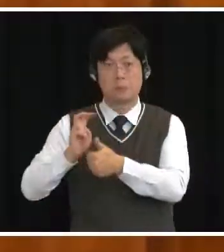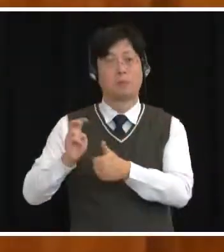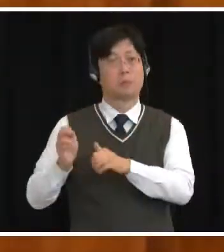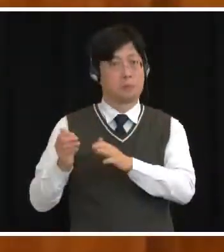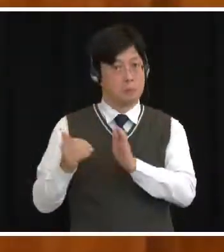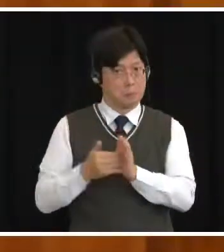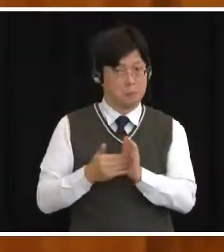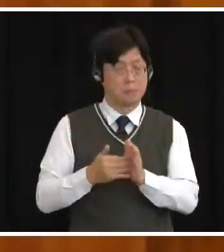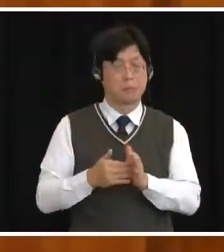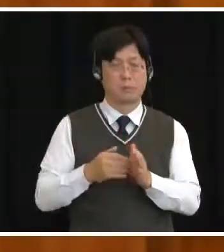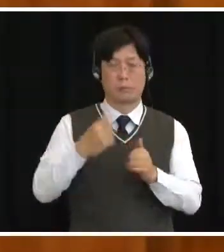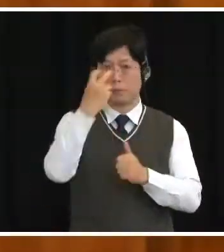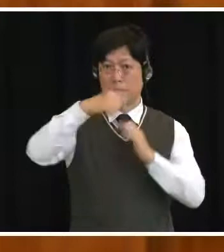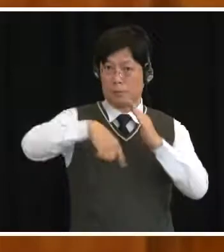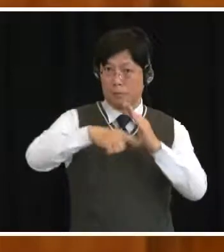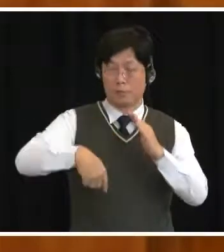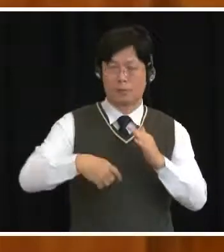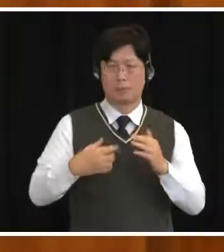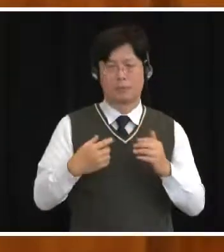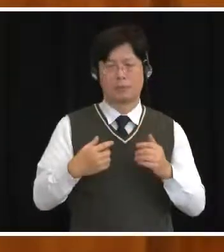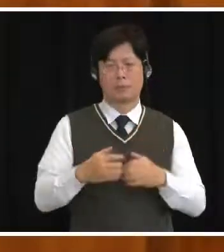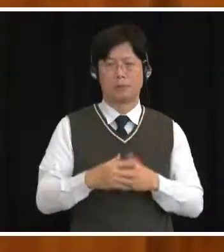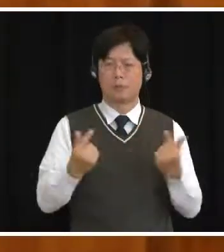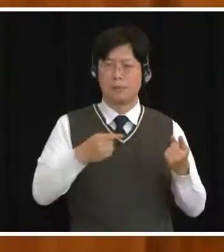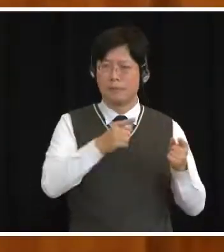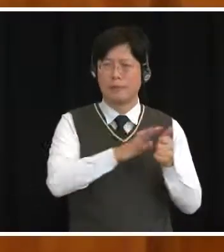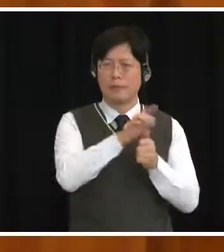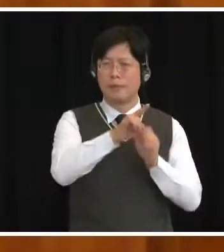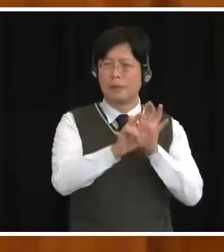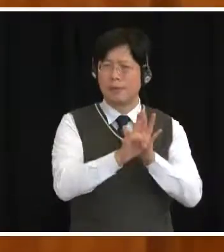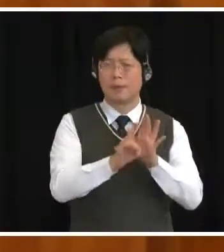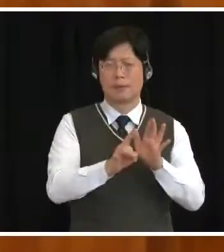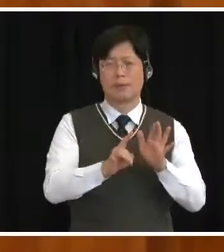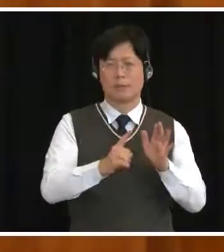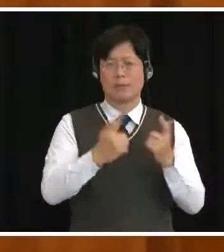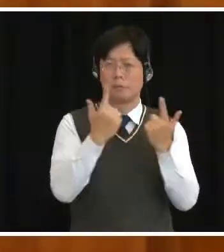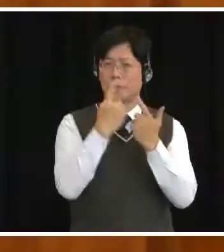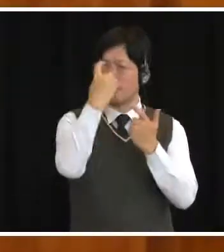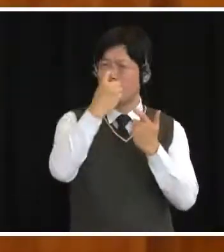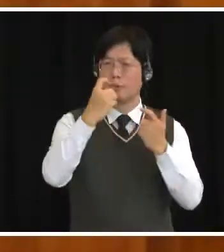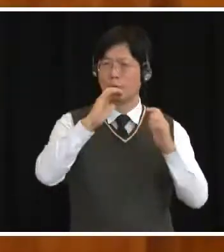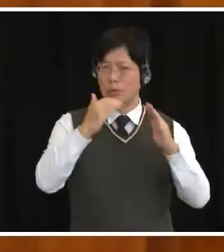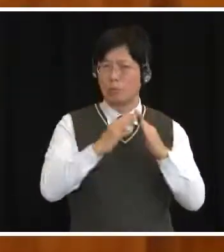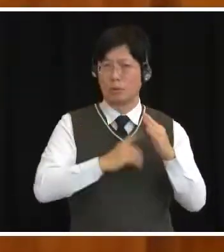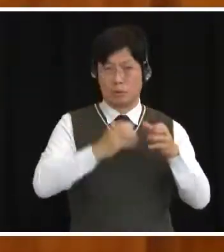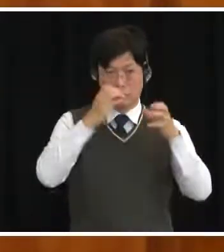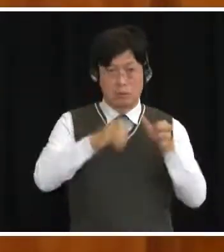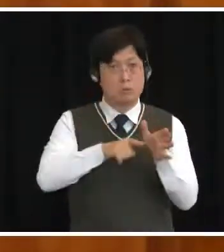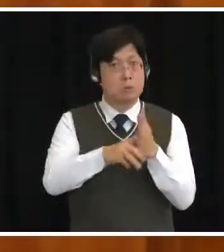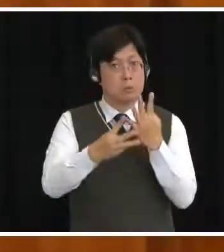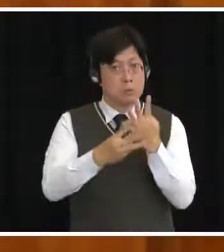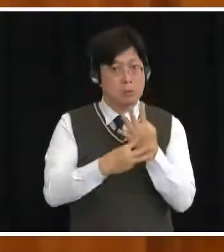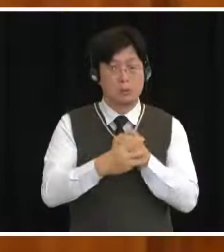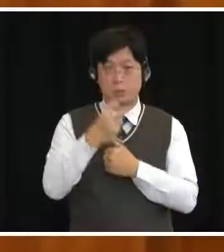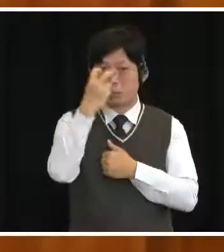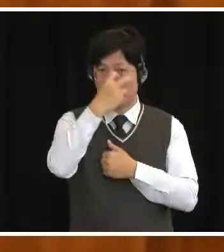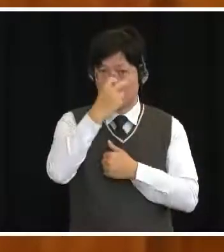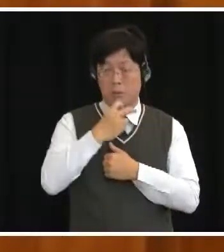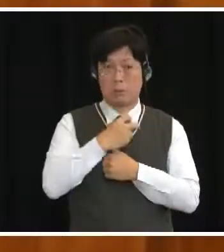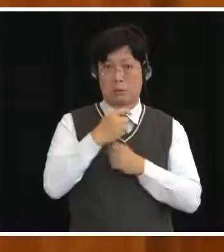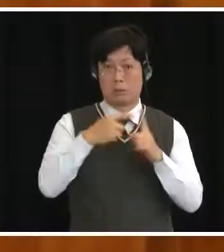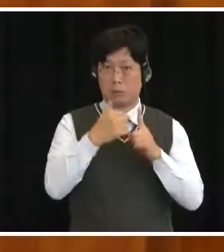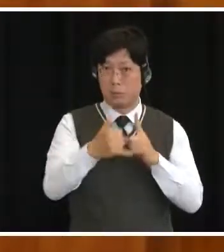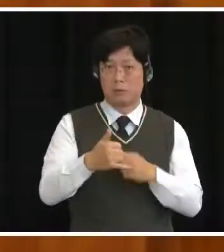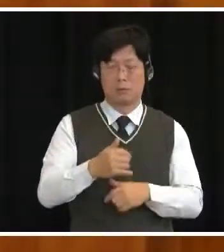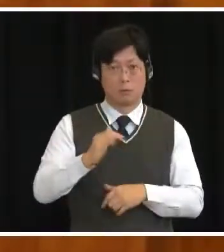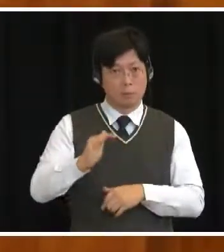So, since there are so many commissioners who are monitoring human rights, even though Taiwan does not have